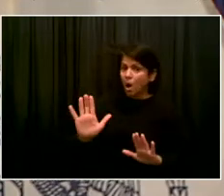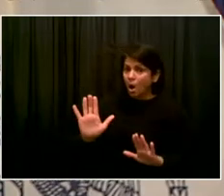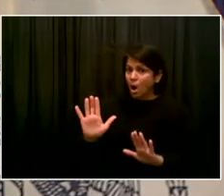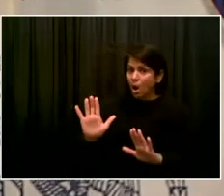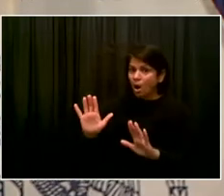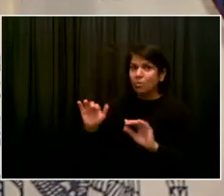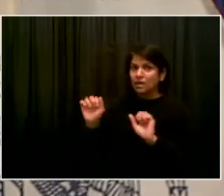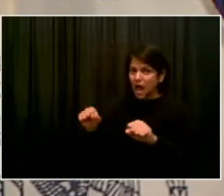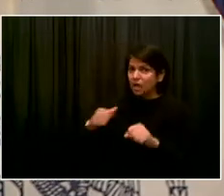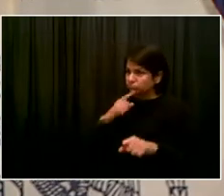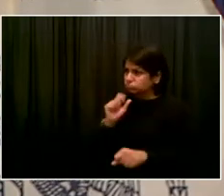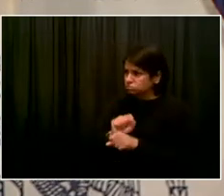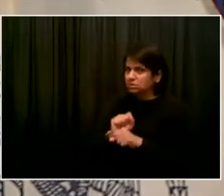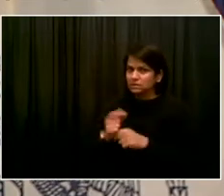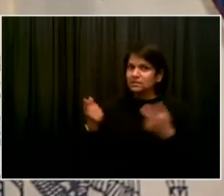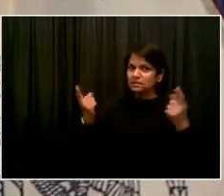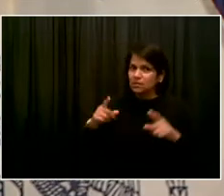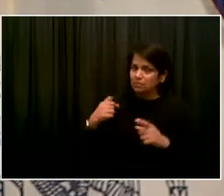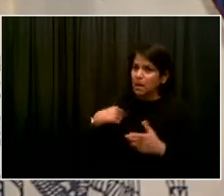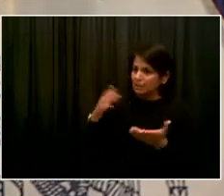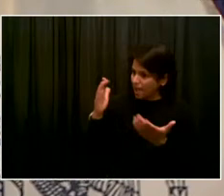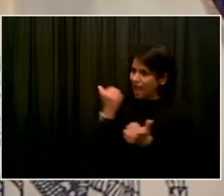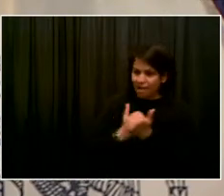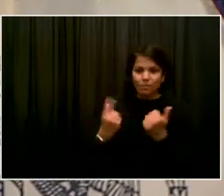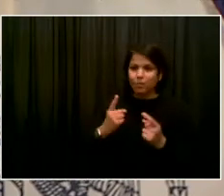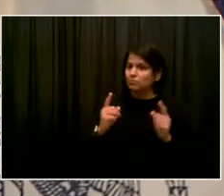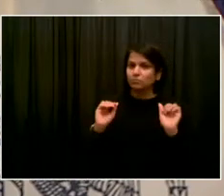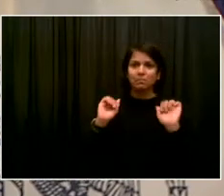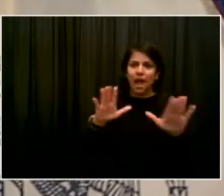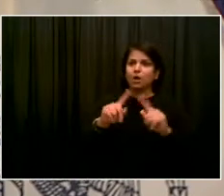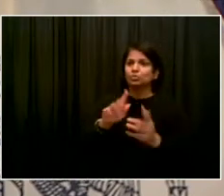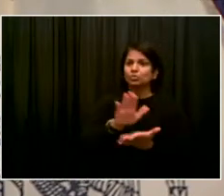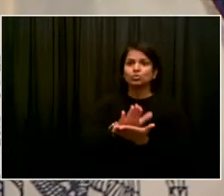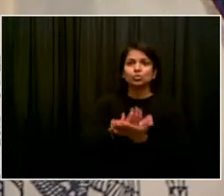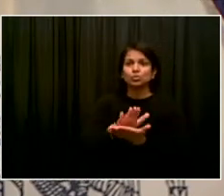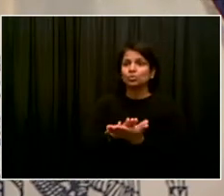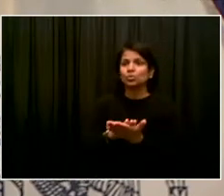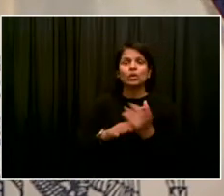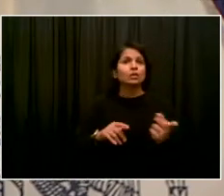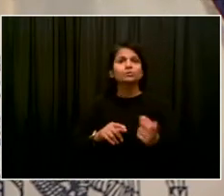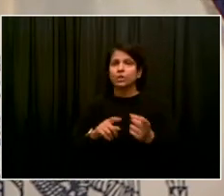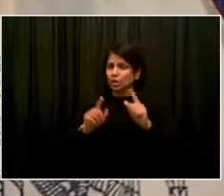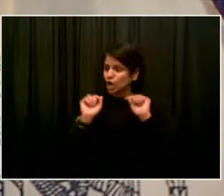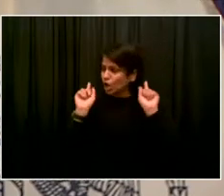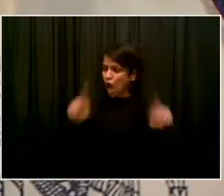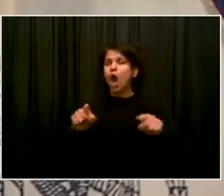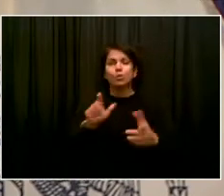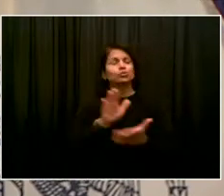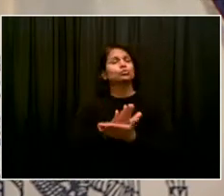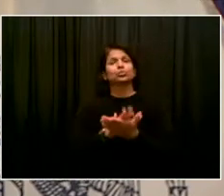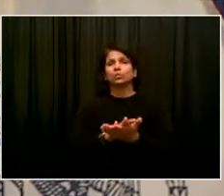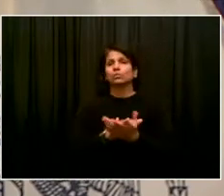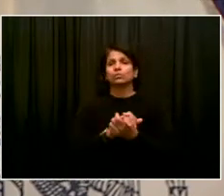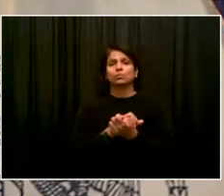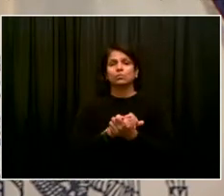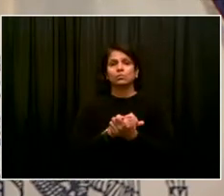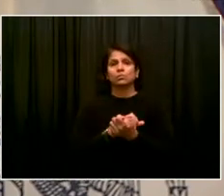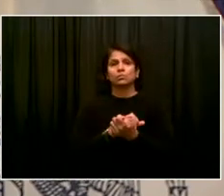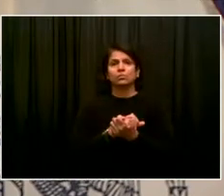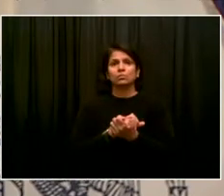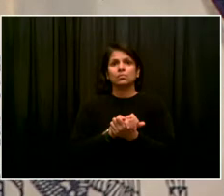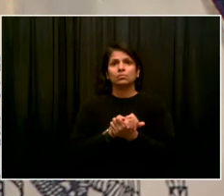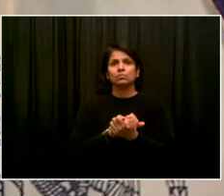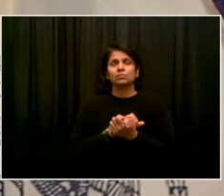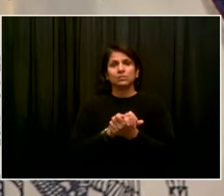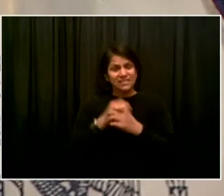back school September 2021, full strength, made it safe, made it incredibly safe. Let's look at that history. These folks